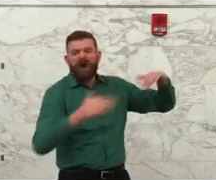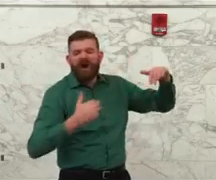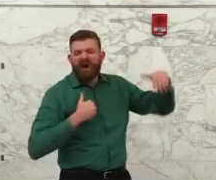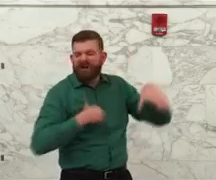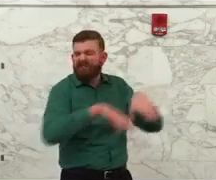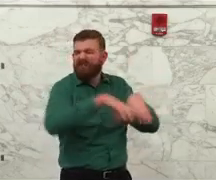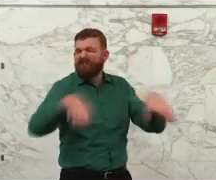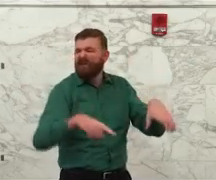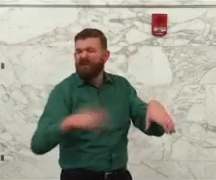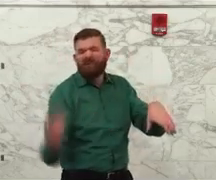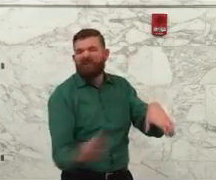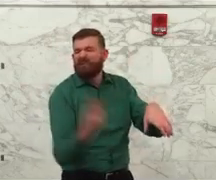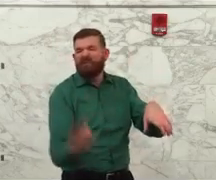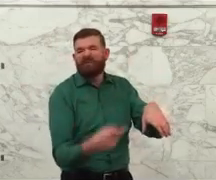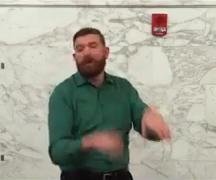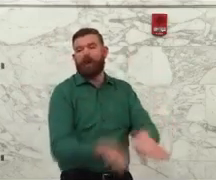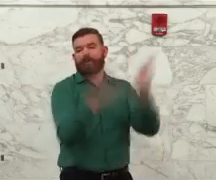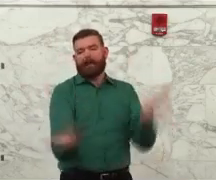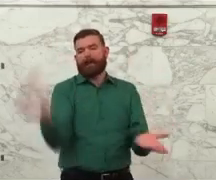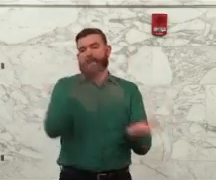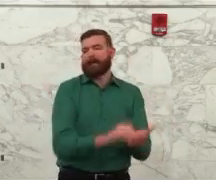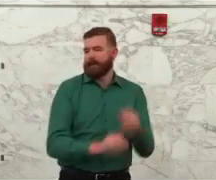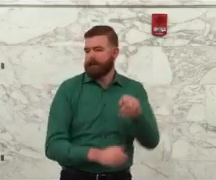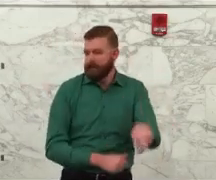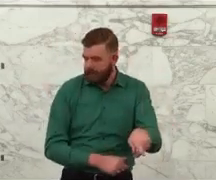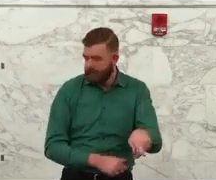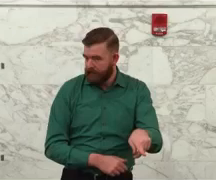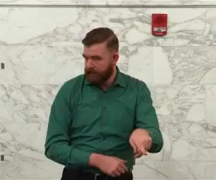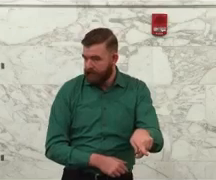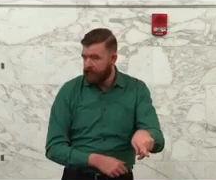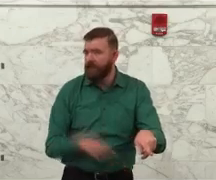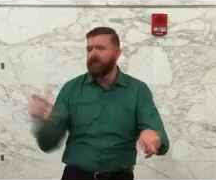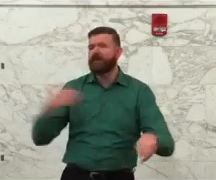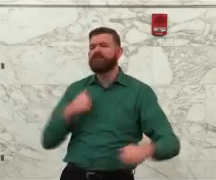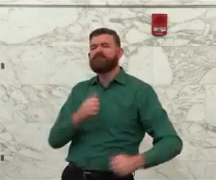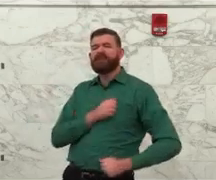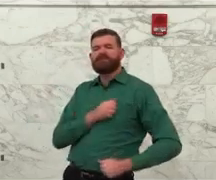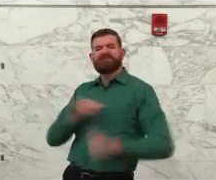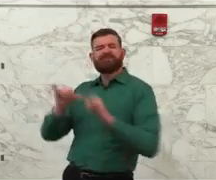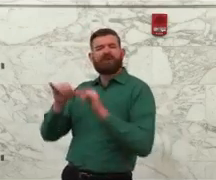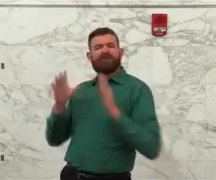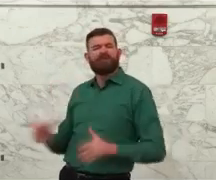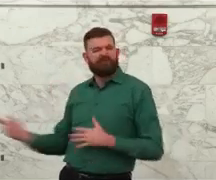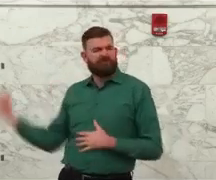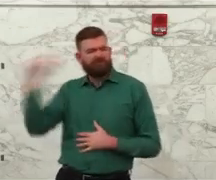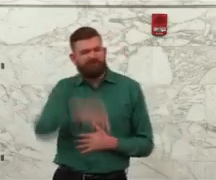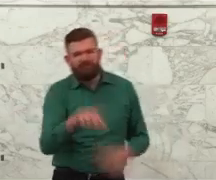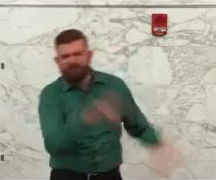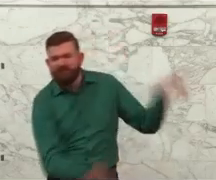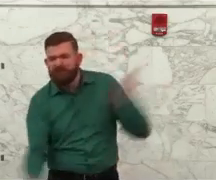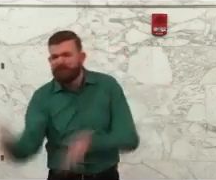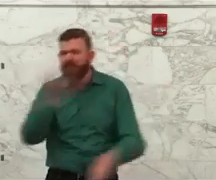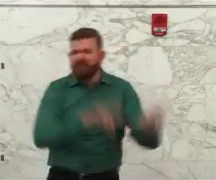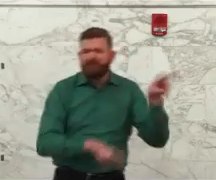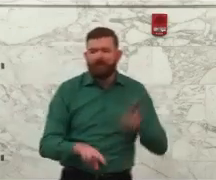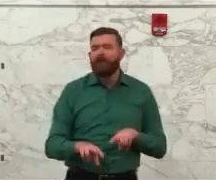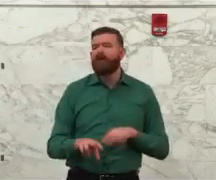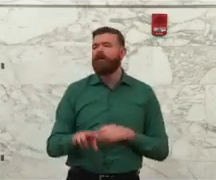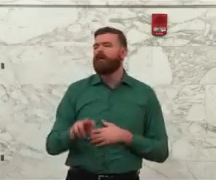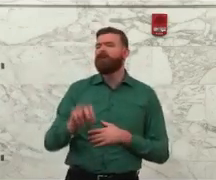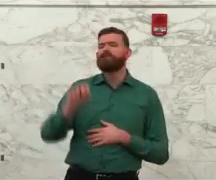are prepared to stand up field hospitals, particularly in the southern part of the state, where bed space